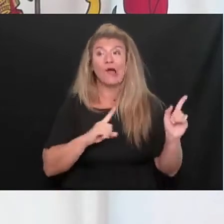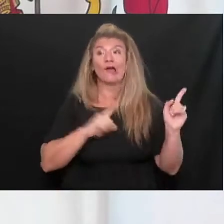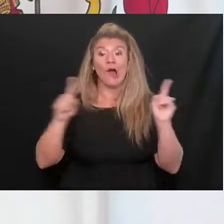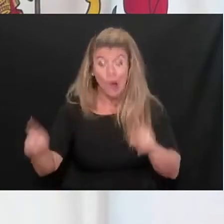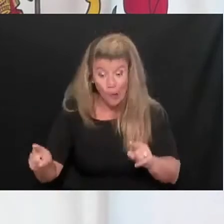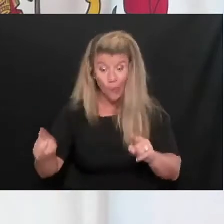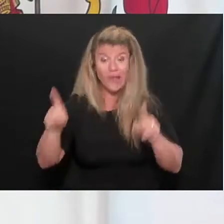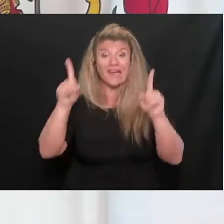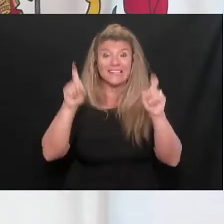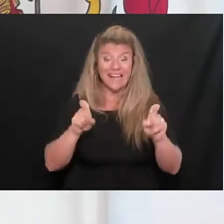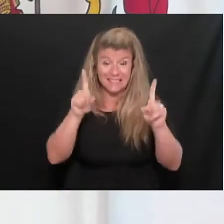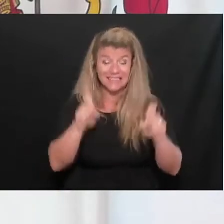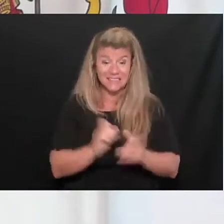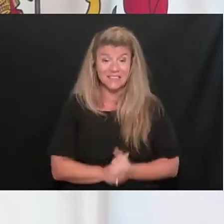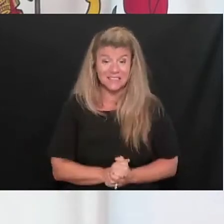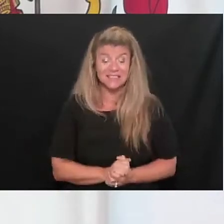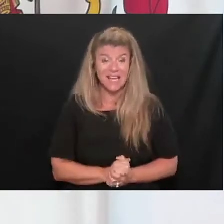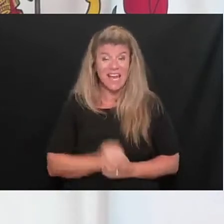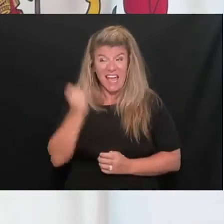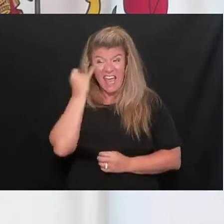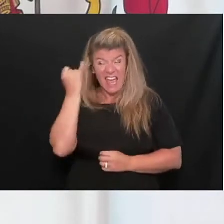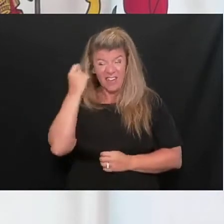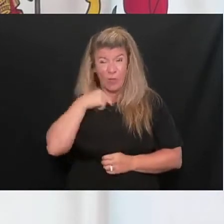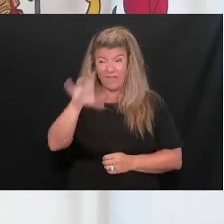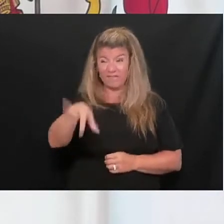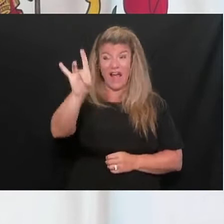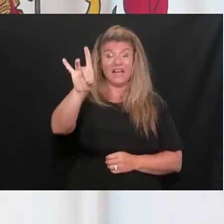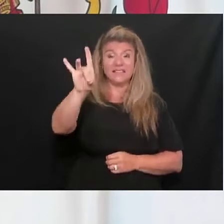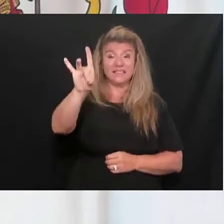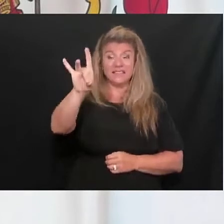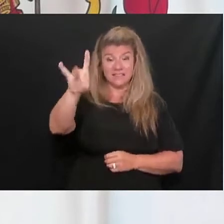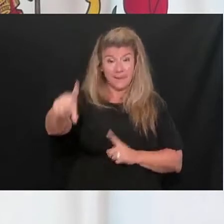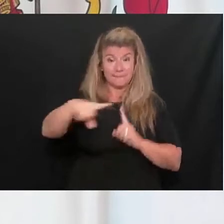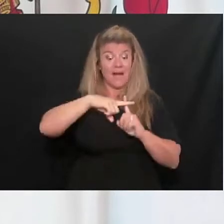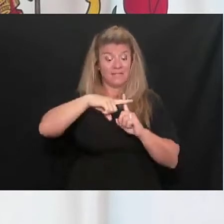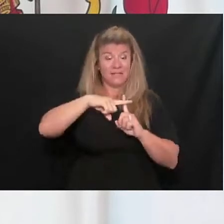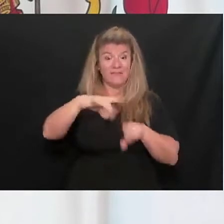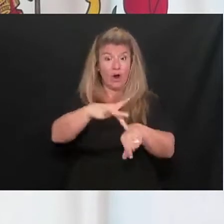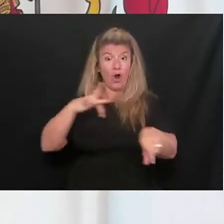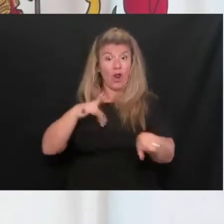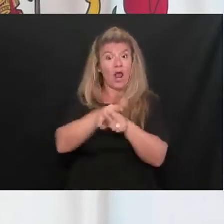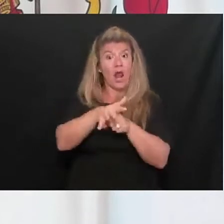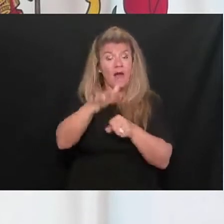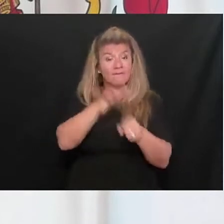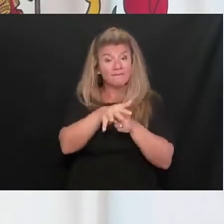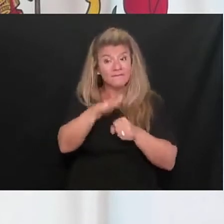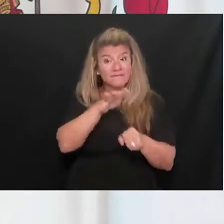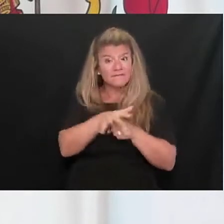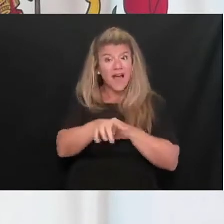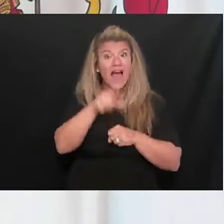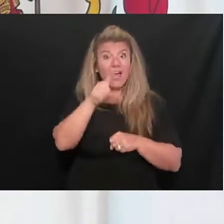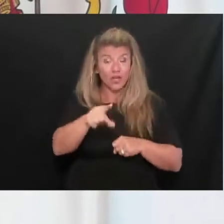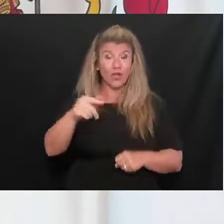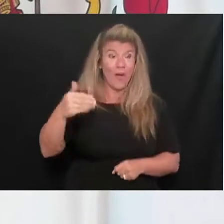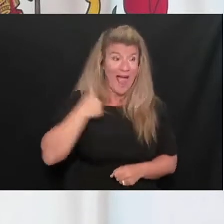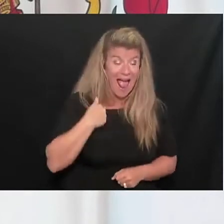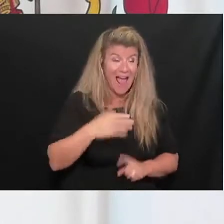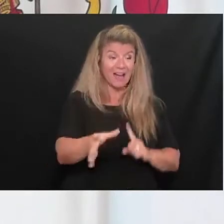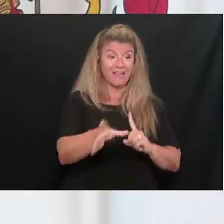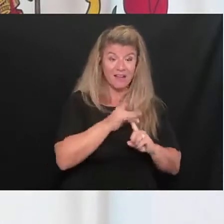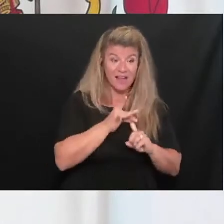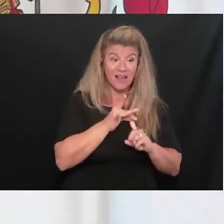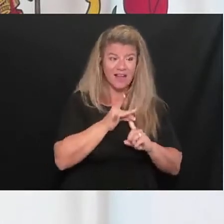a test. If we can find that we caught this thing early enough and you happen to test positive, the antibodies